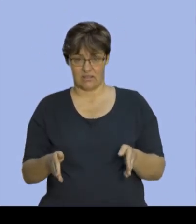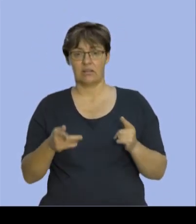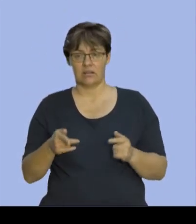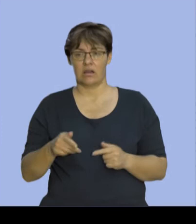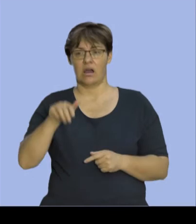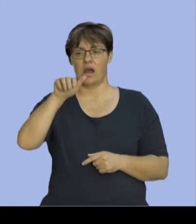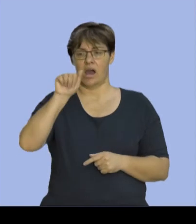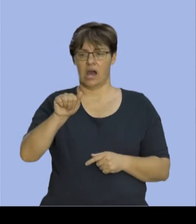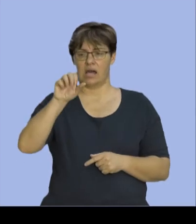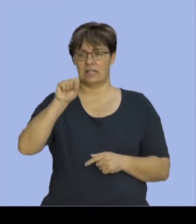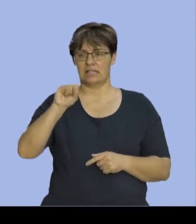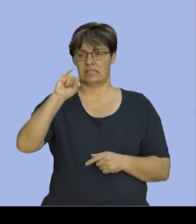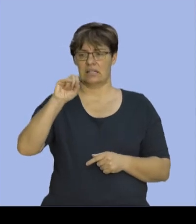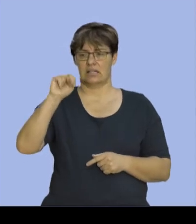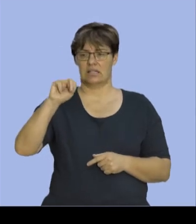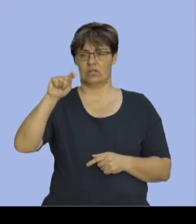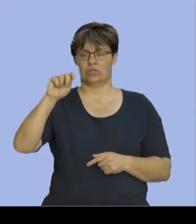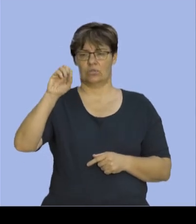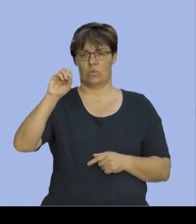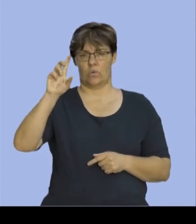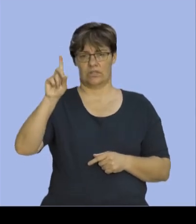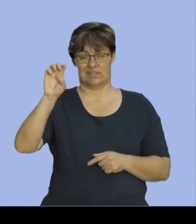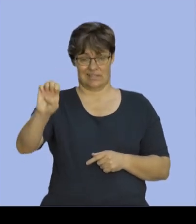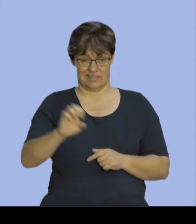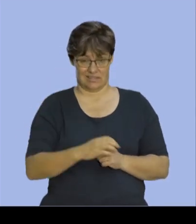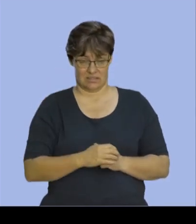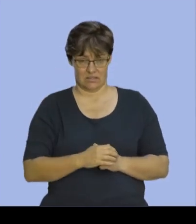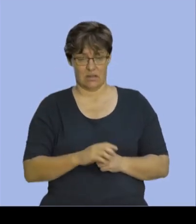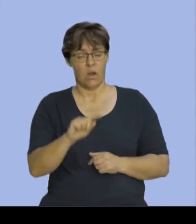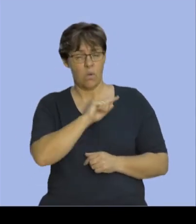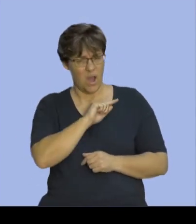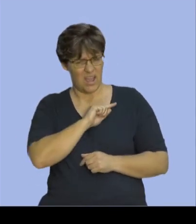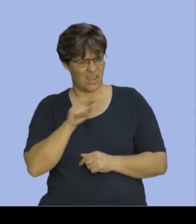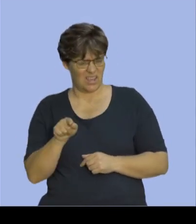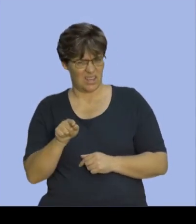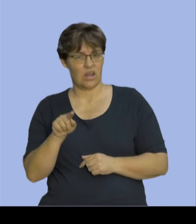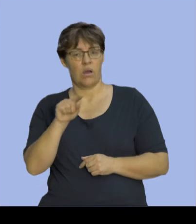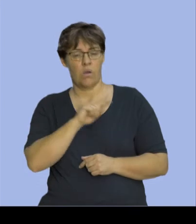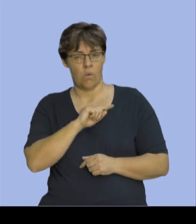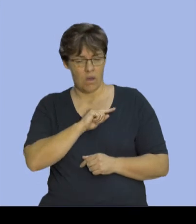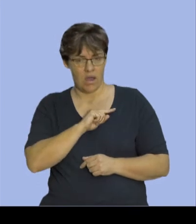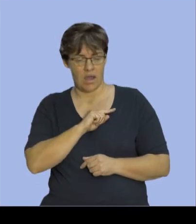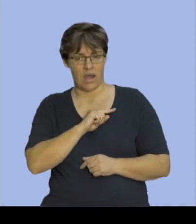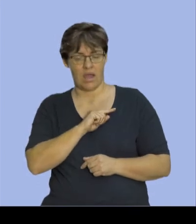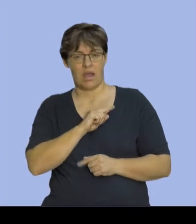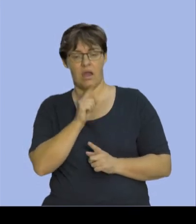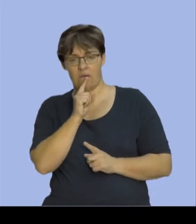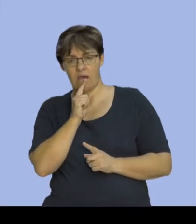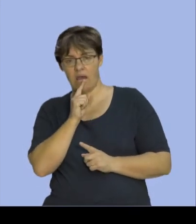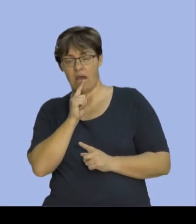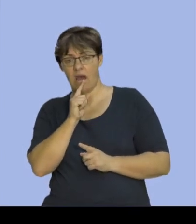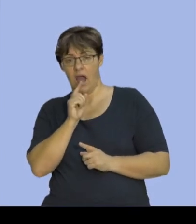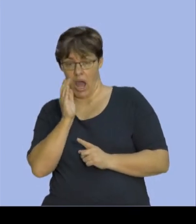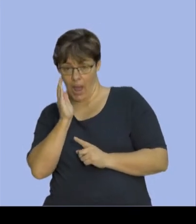We call this the asymptote. Why asymptote? It's because it's where the graph is going to